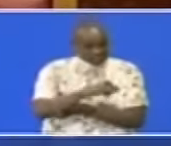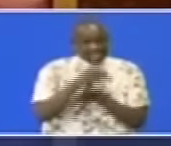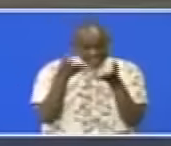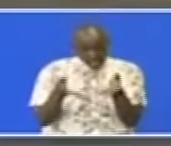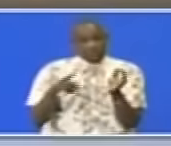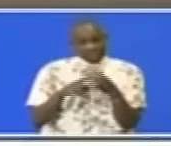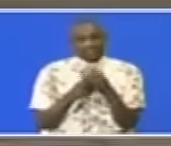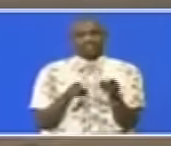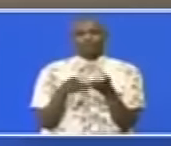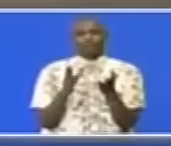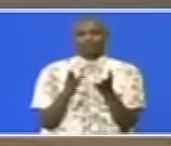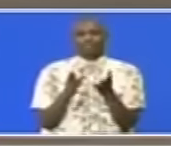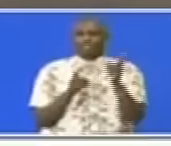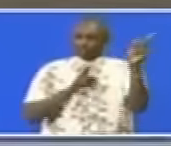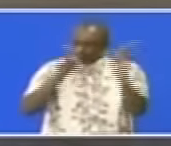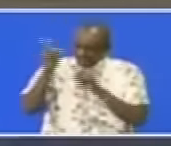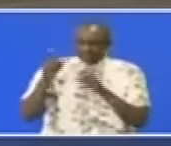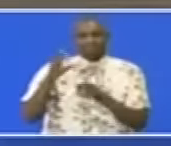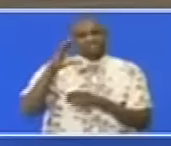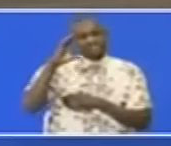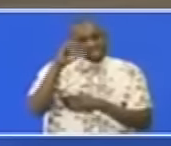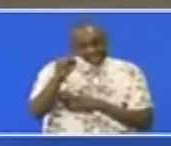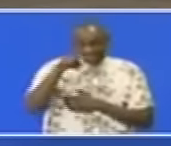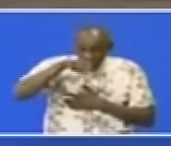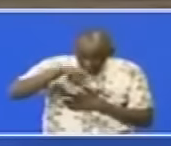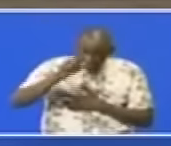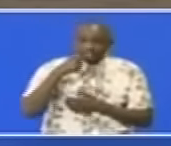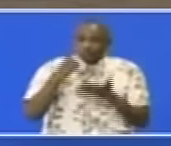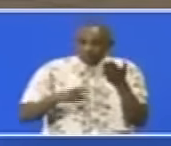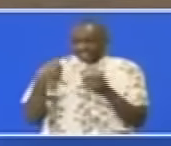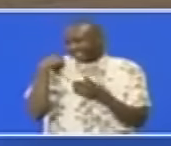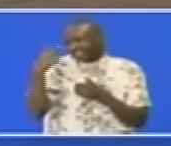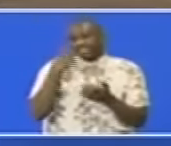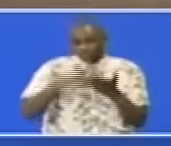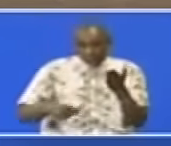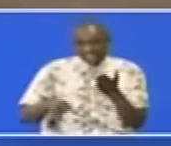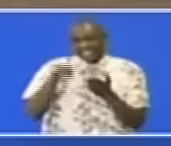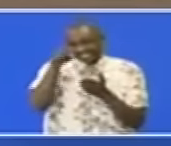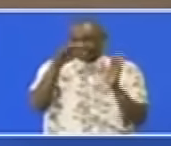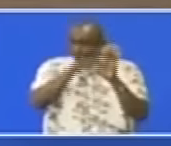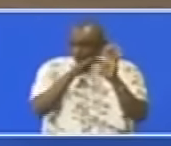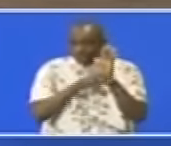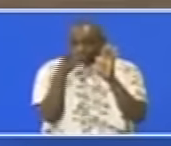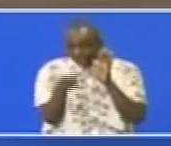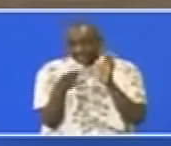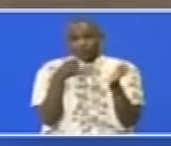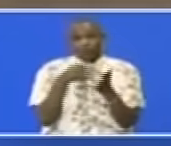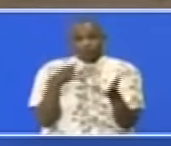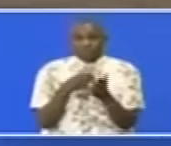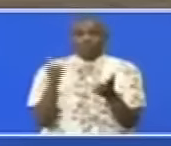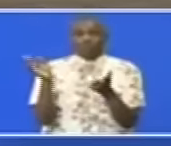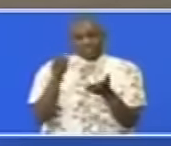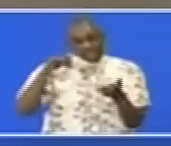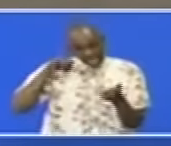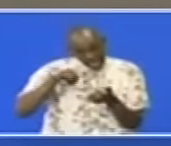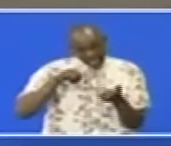frequency. Tourism Cabinet Secretary Najib Balala recently announced charter incentive program that includes waiver of landing